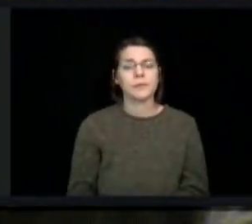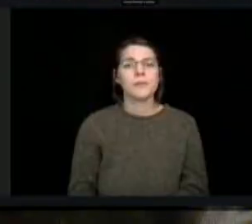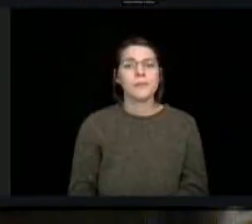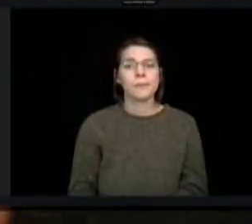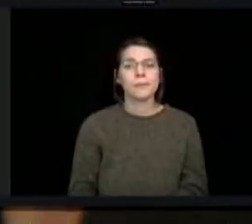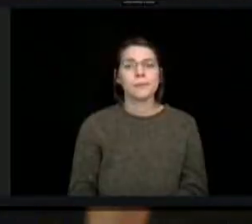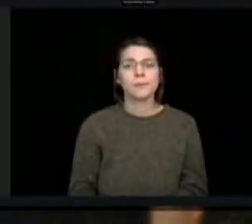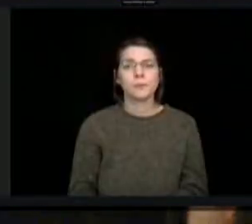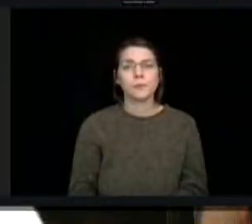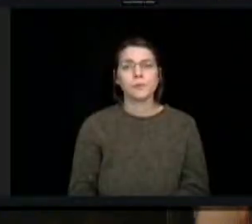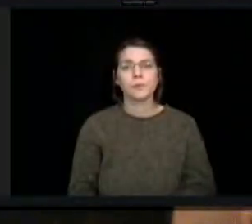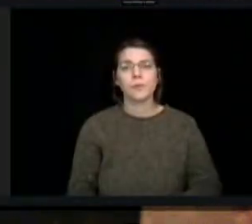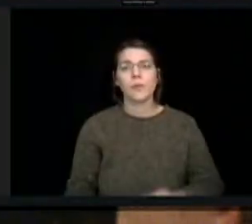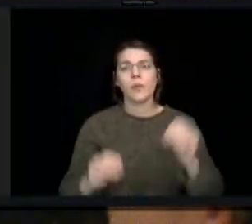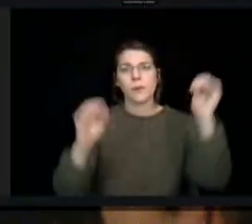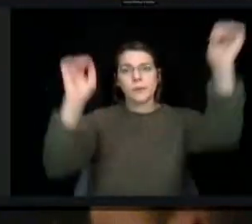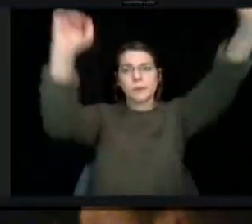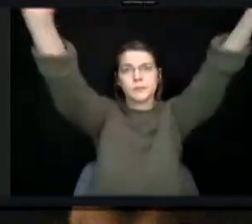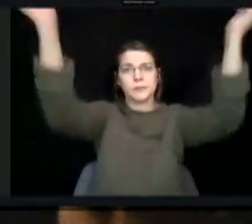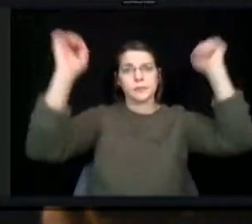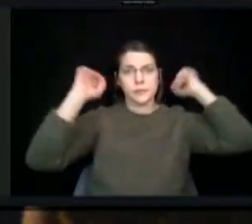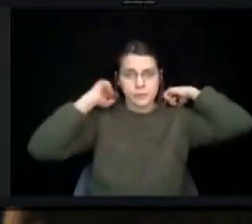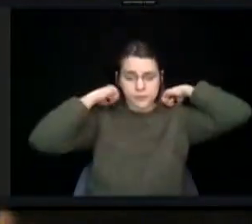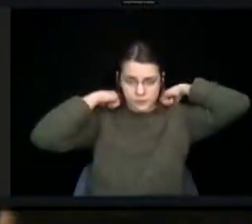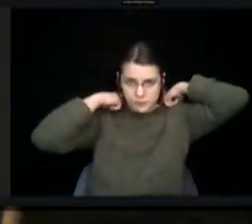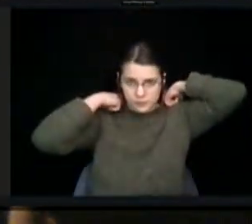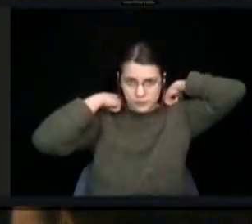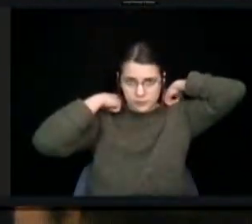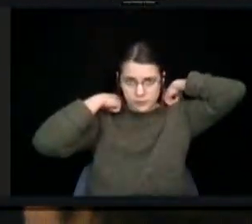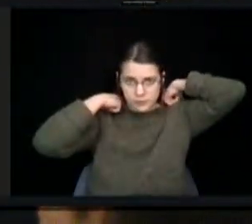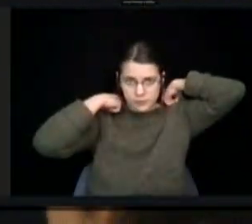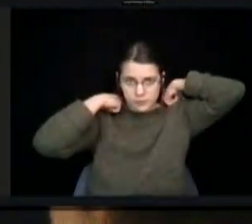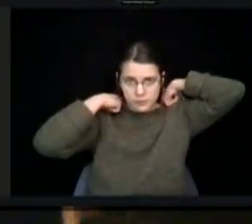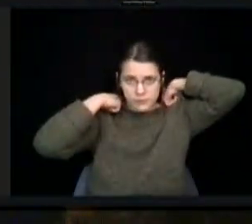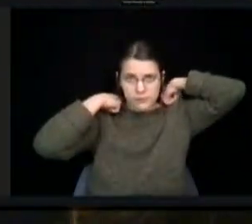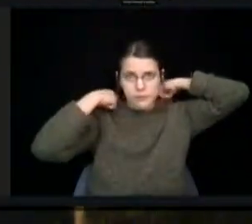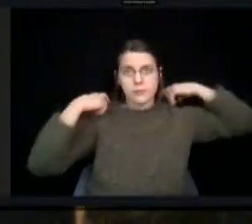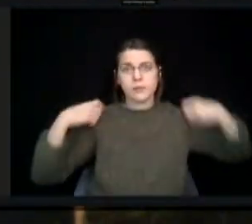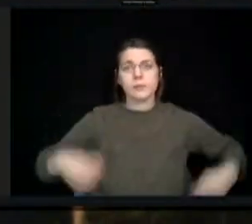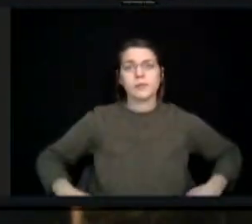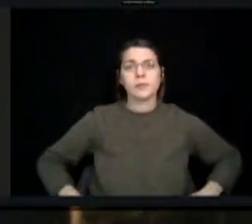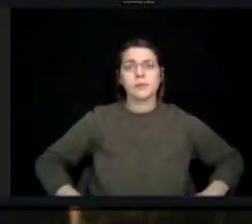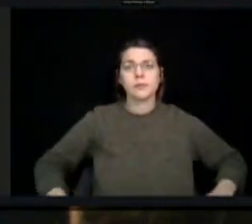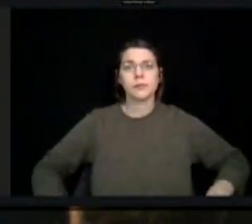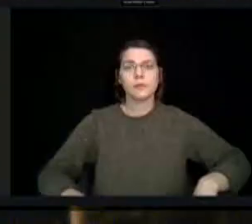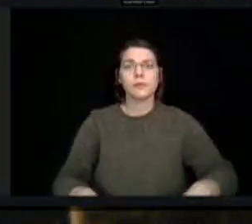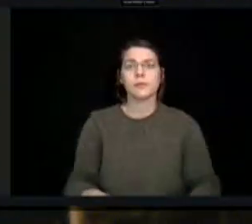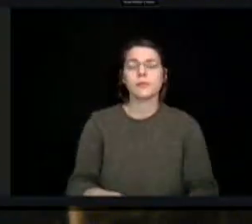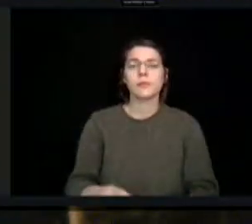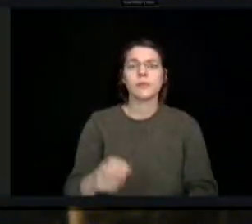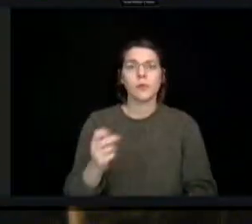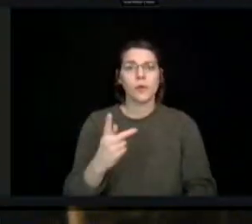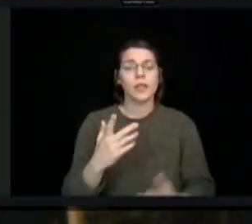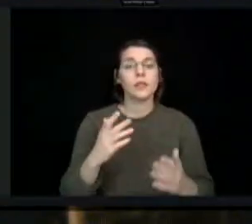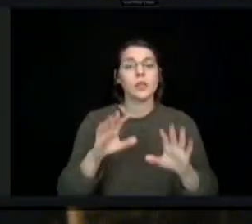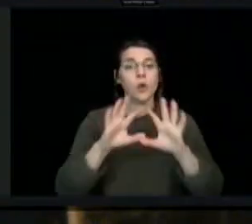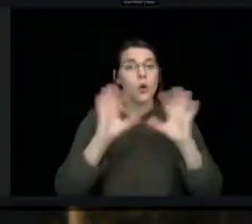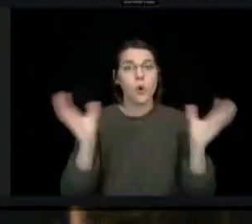All right. And then, so the overall, it's a decrease in the mayor's office of $3.3